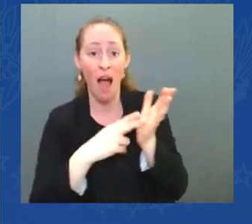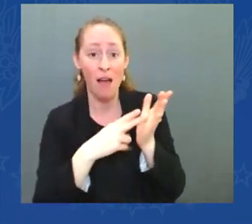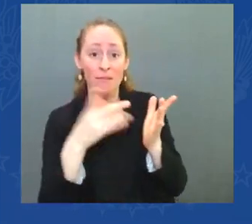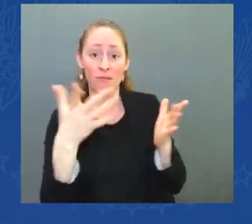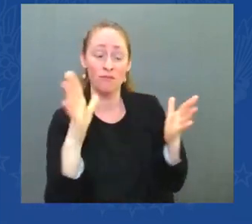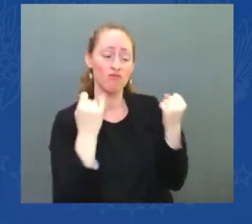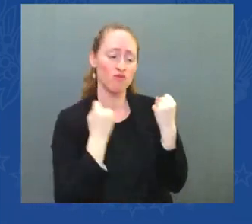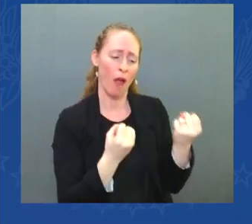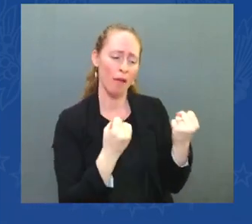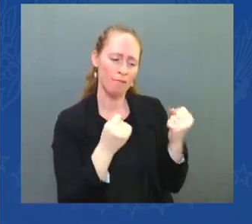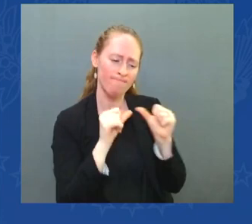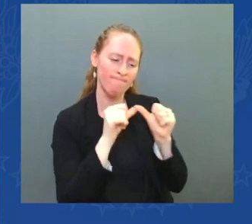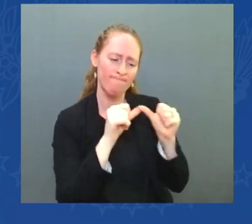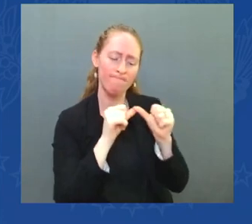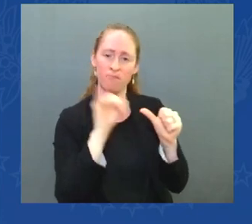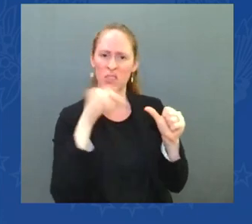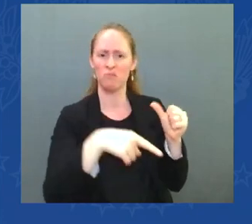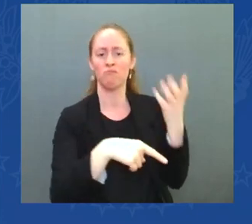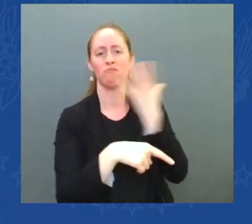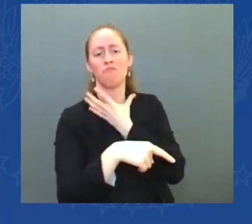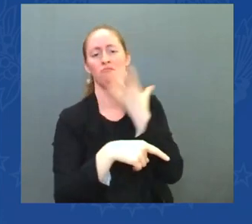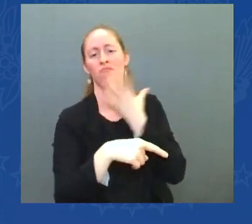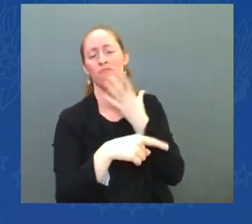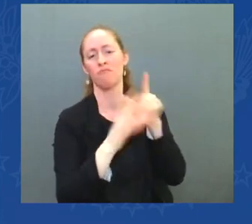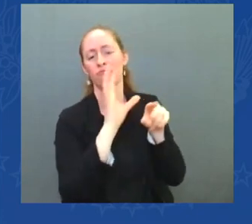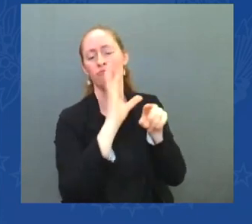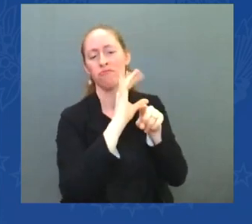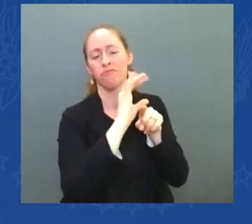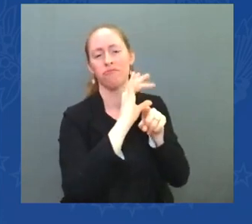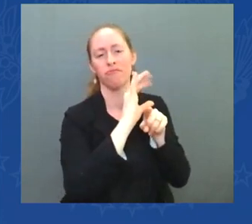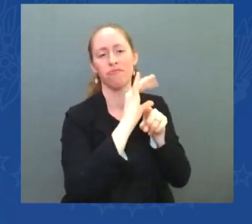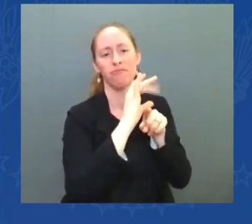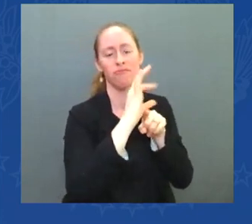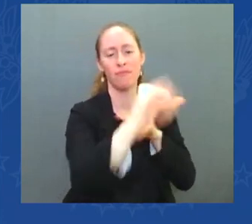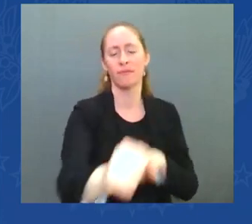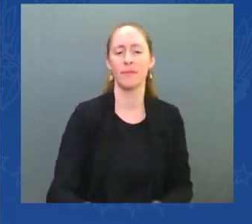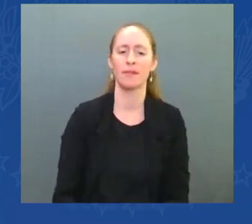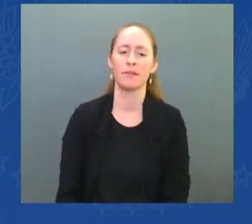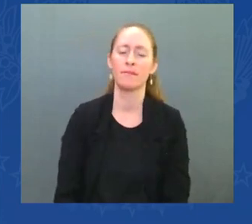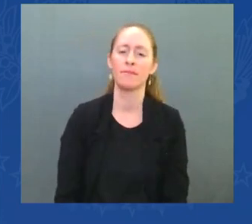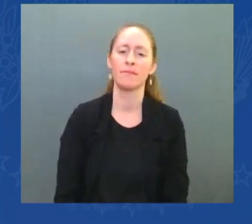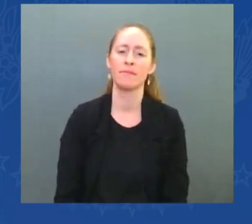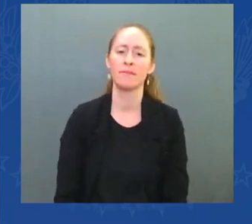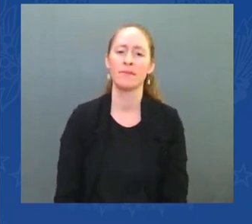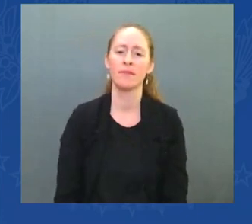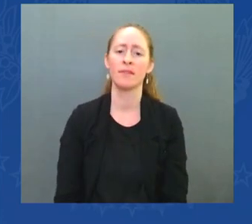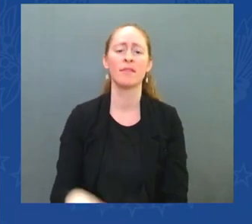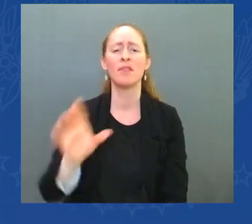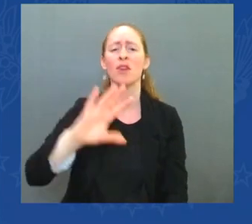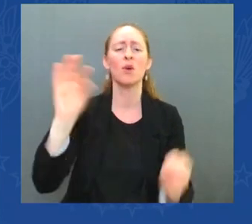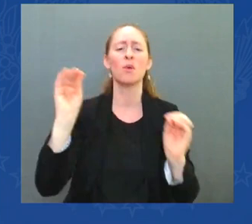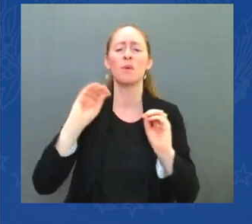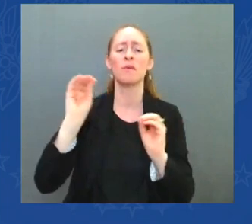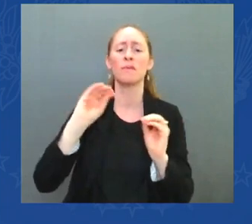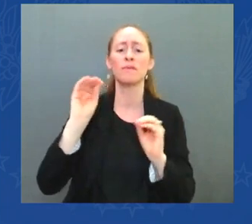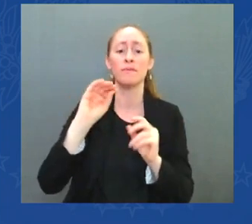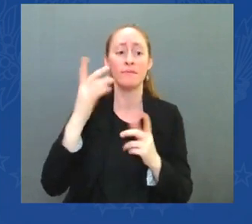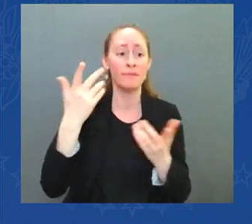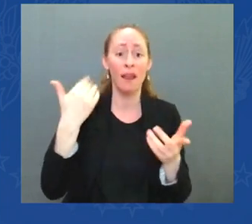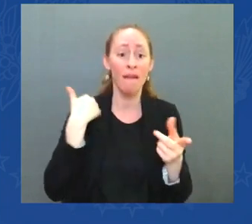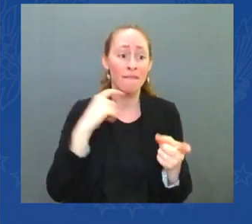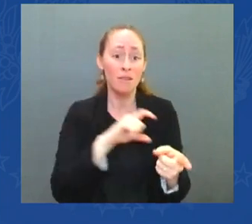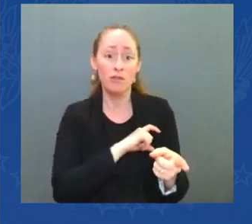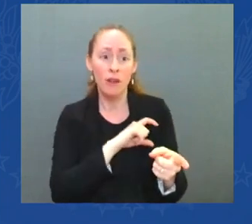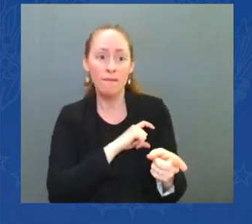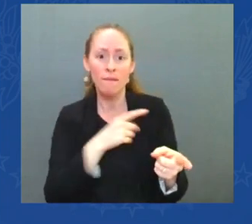Claudia, Los Angeles deputy sheriff who survived an ambush by a shooter with a ghost gun, represent individuals and families all